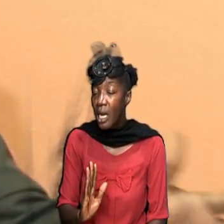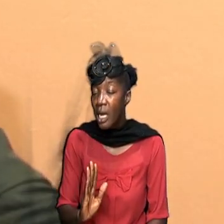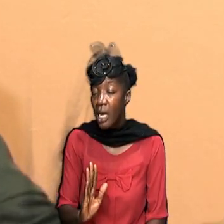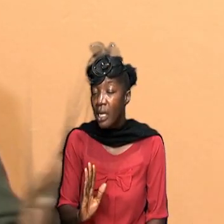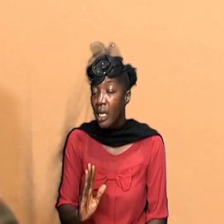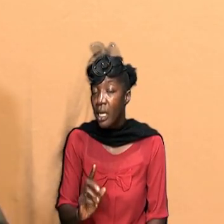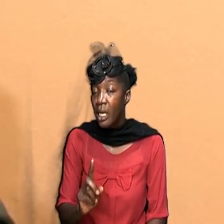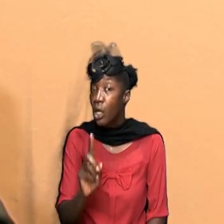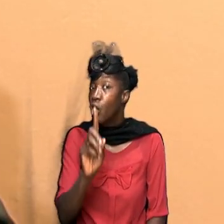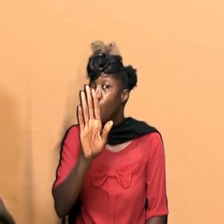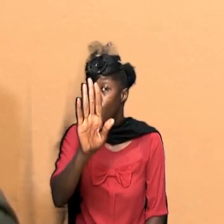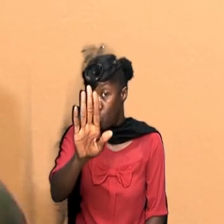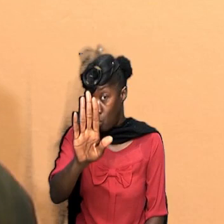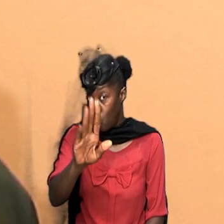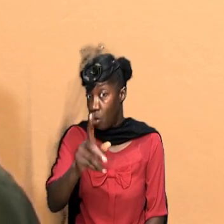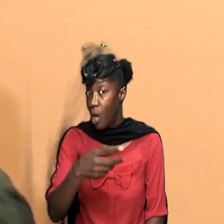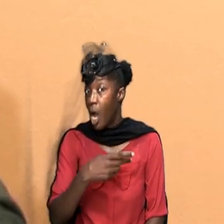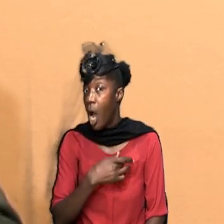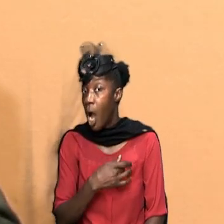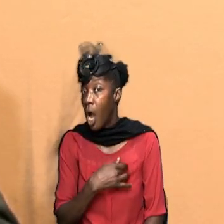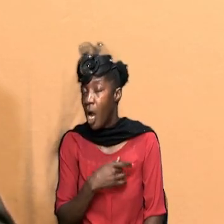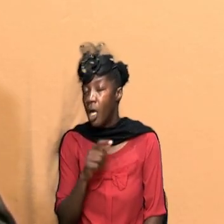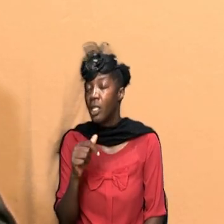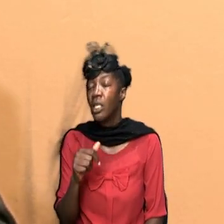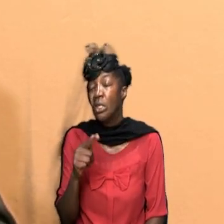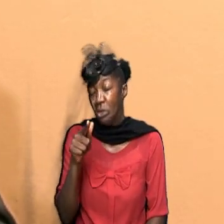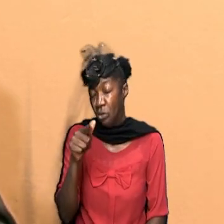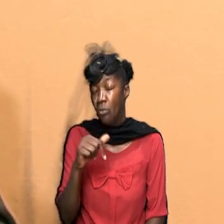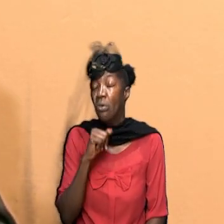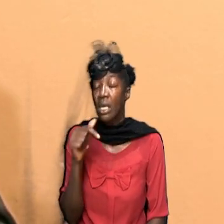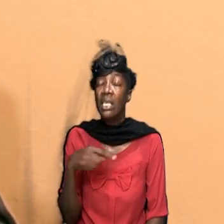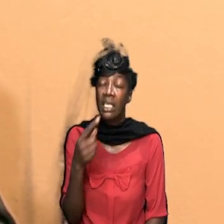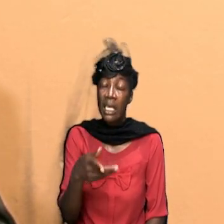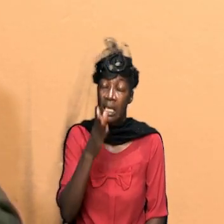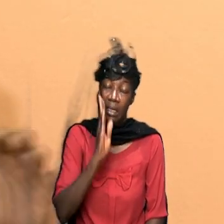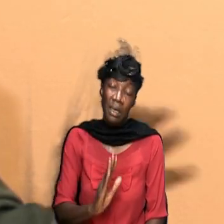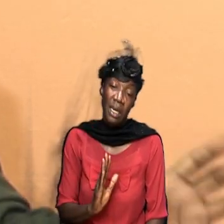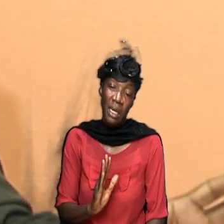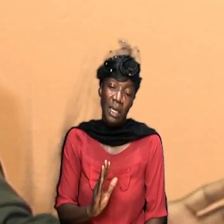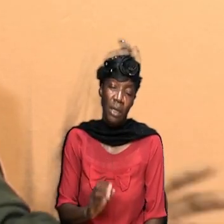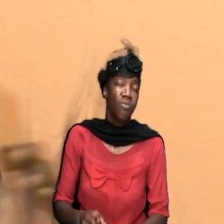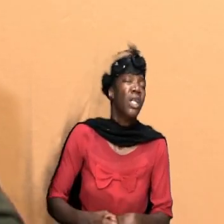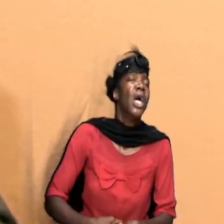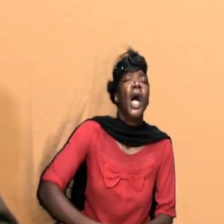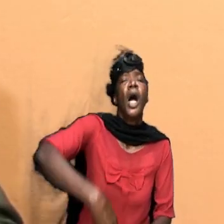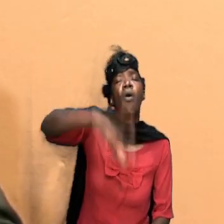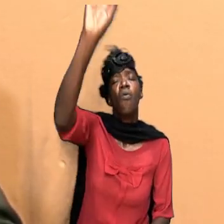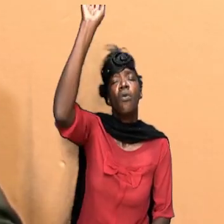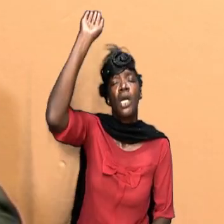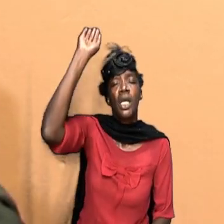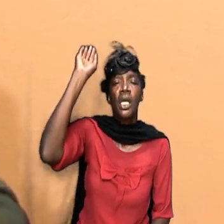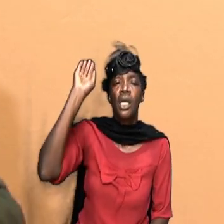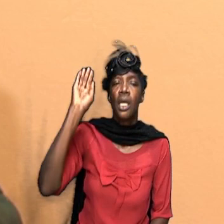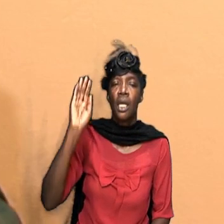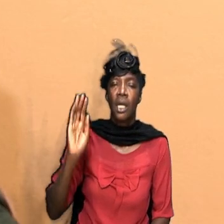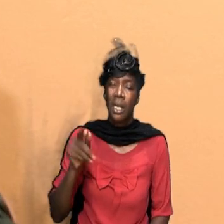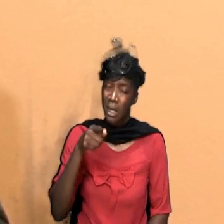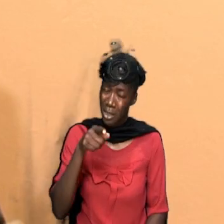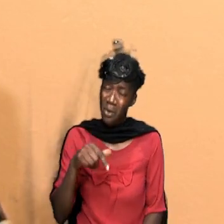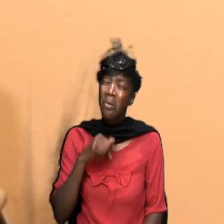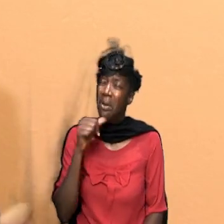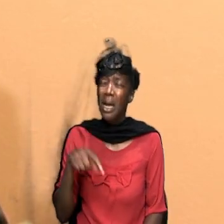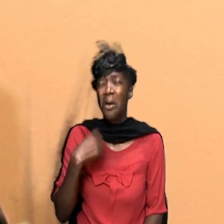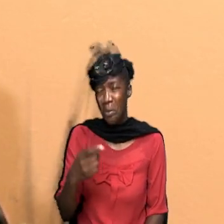your heart is. You might not be saying to God, God, away with you. Because you're not going to go